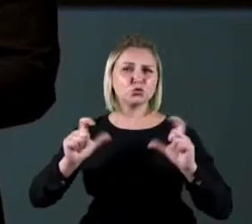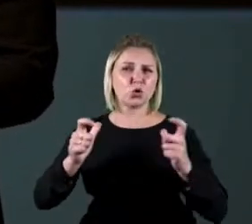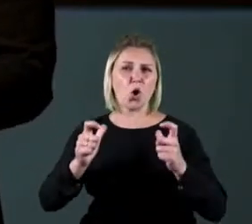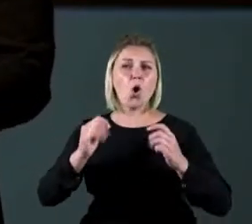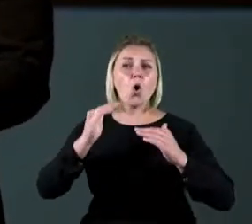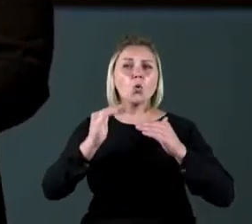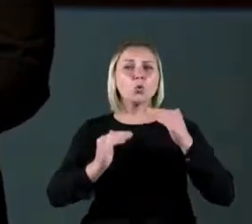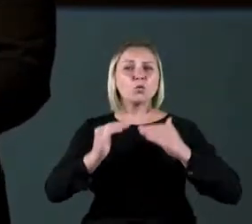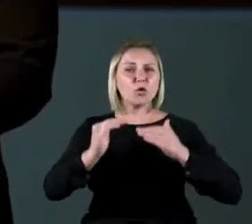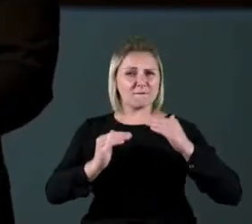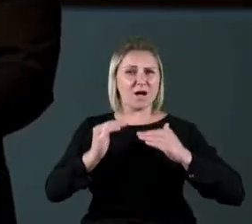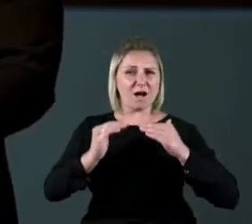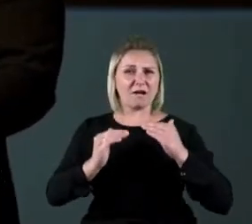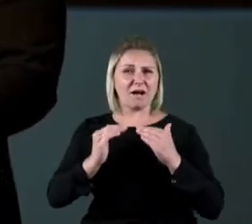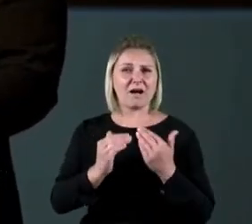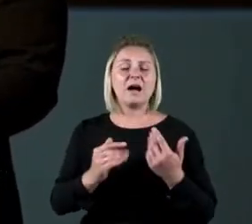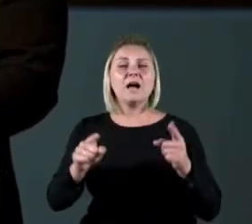coherence and programmatic portfolios to achieve